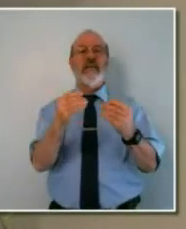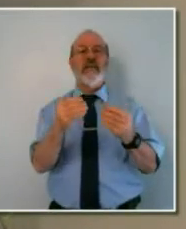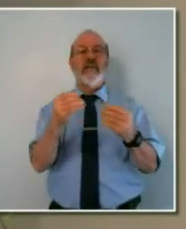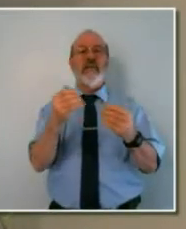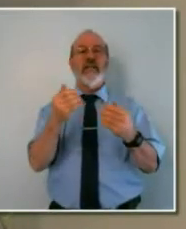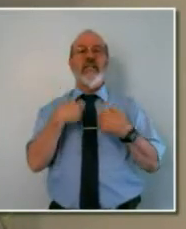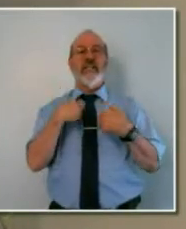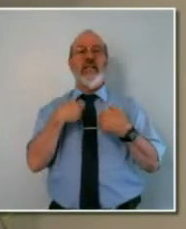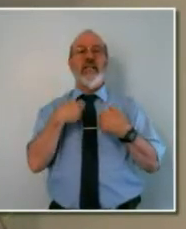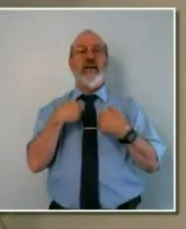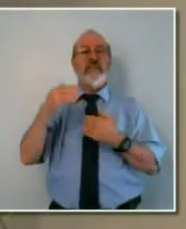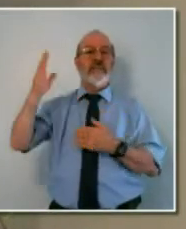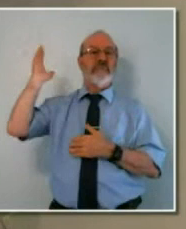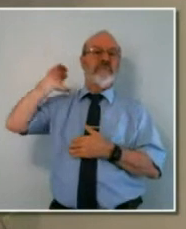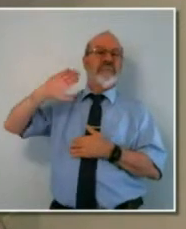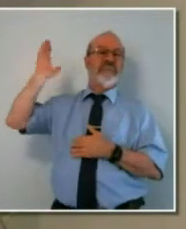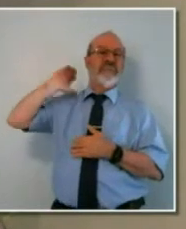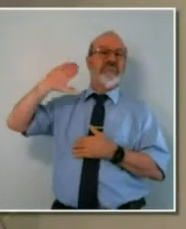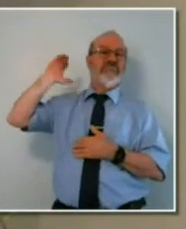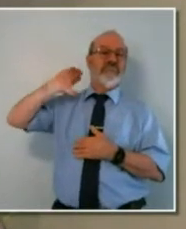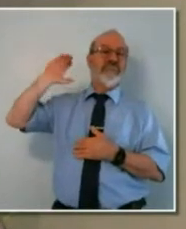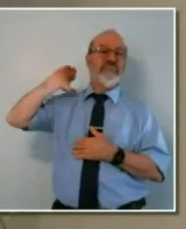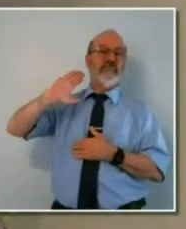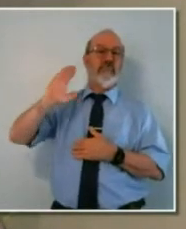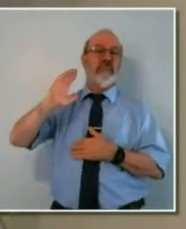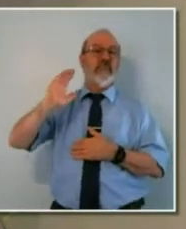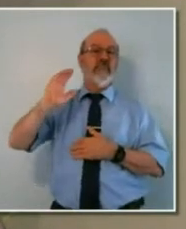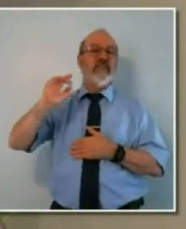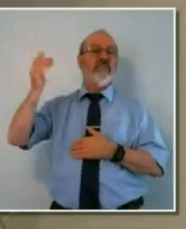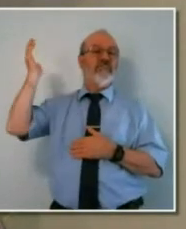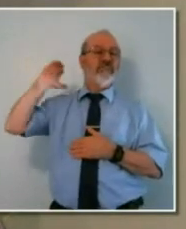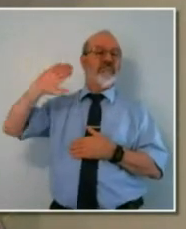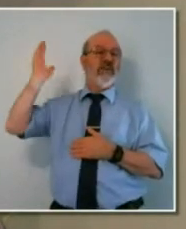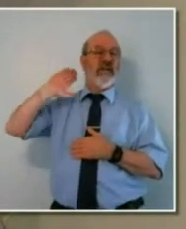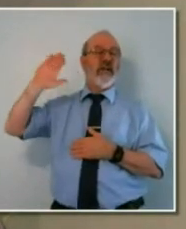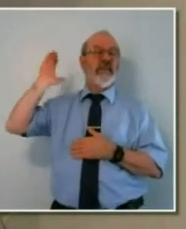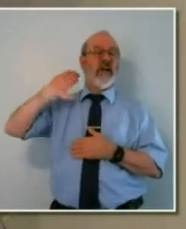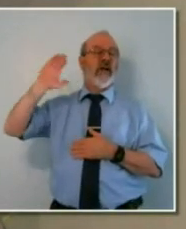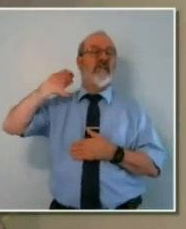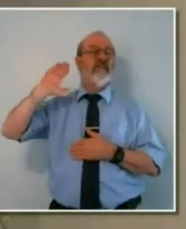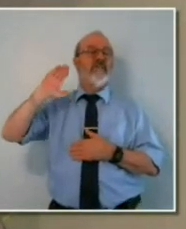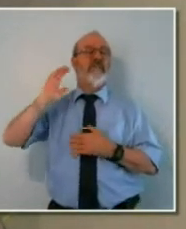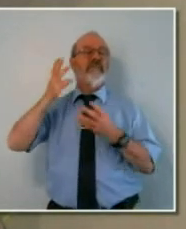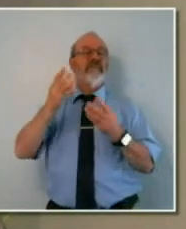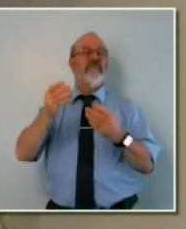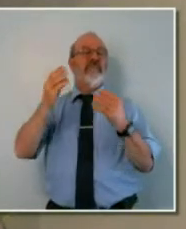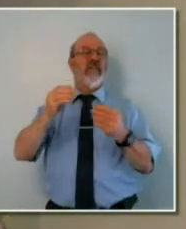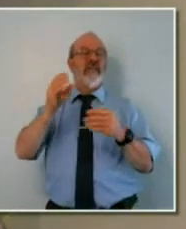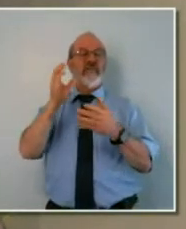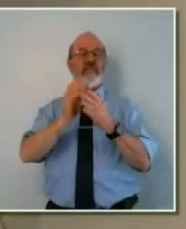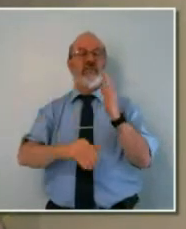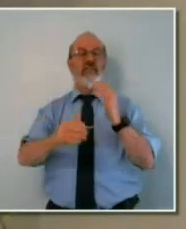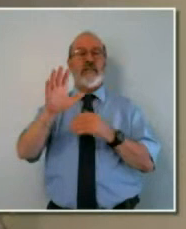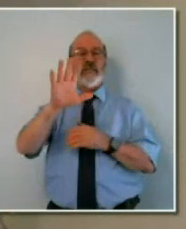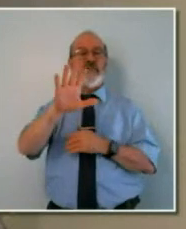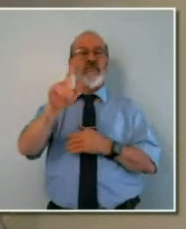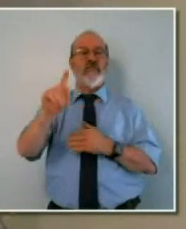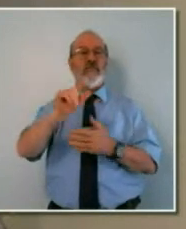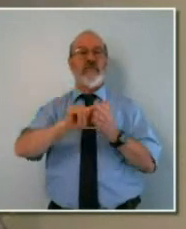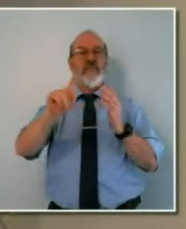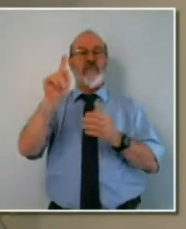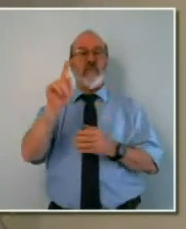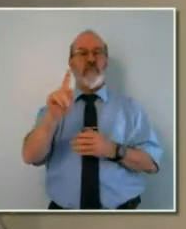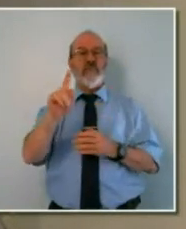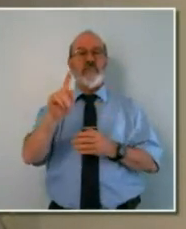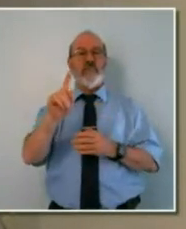of old. They're from way back a long time ago. Tender, in chapter 51 and verse 1 of the